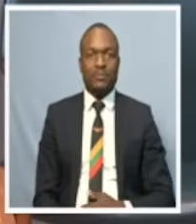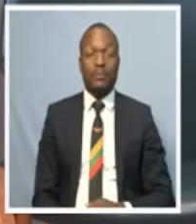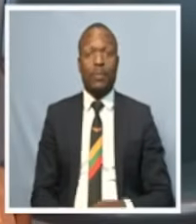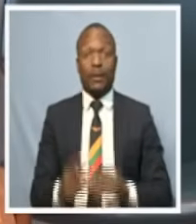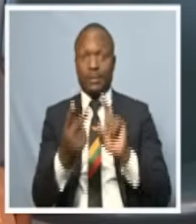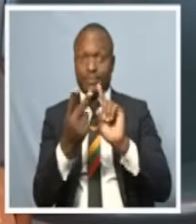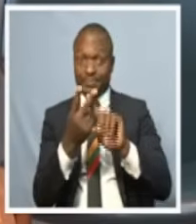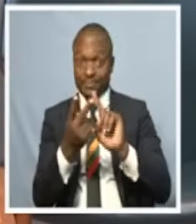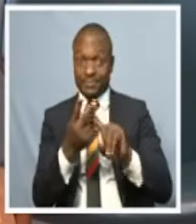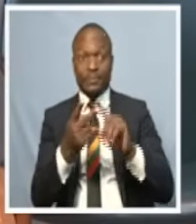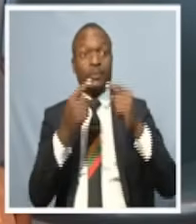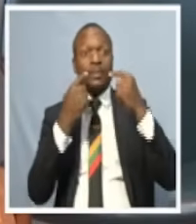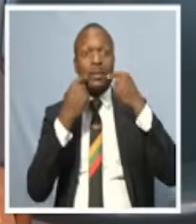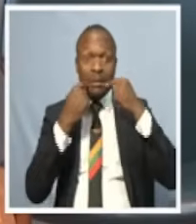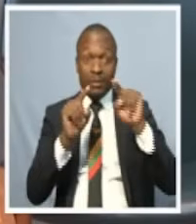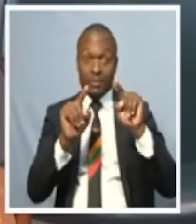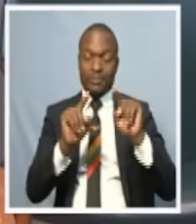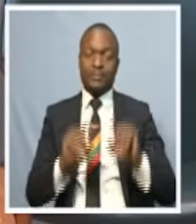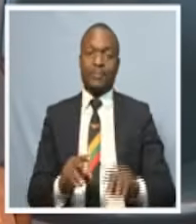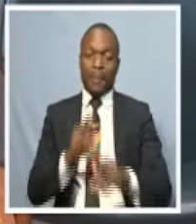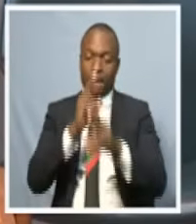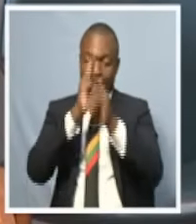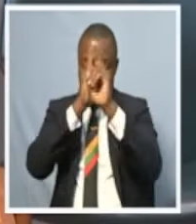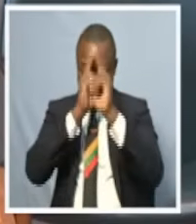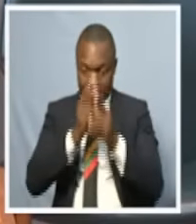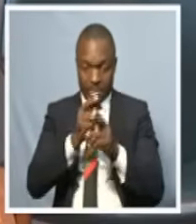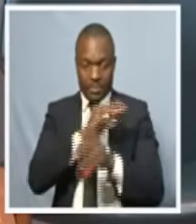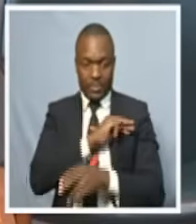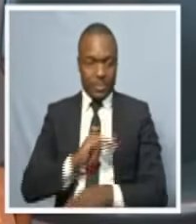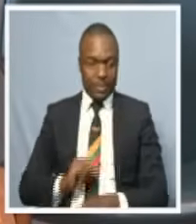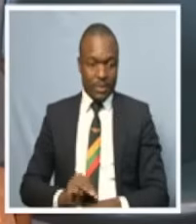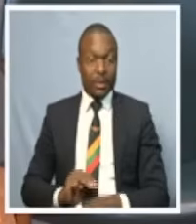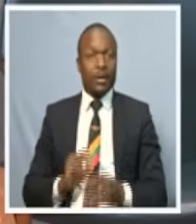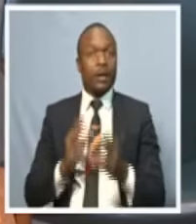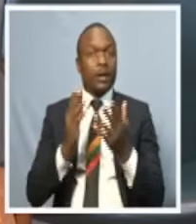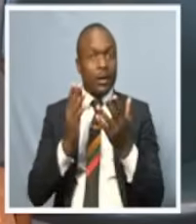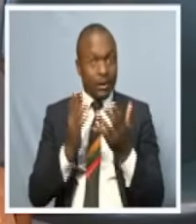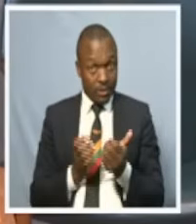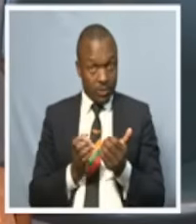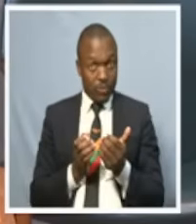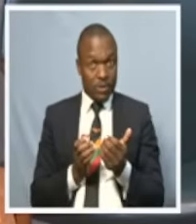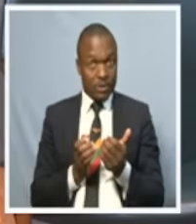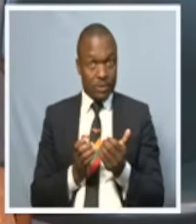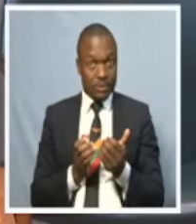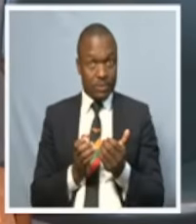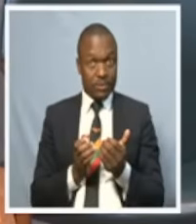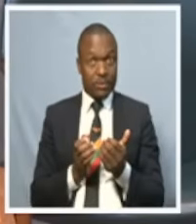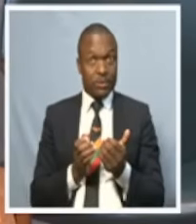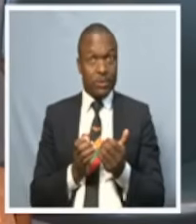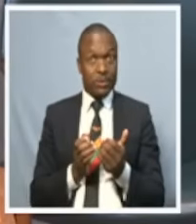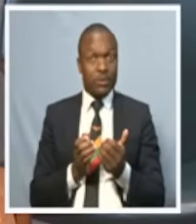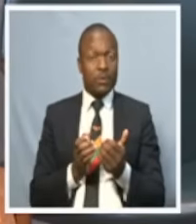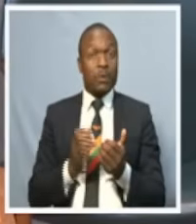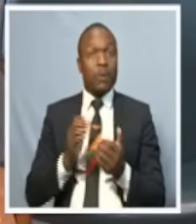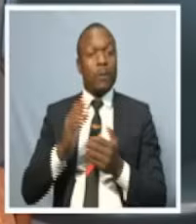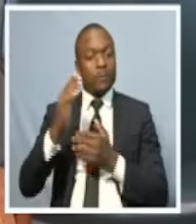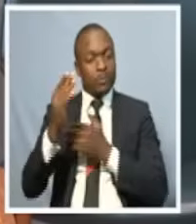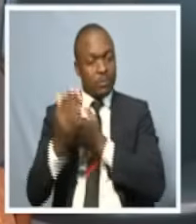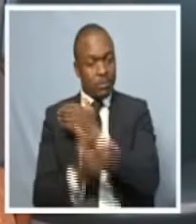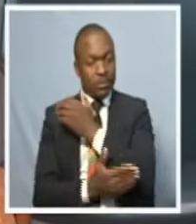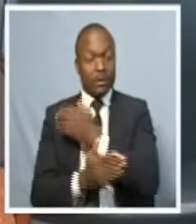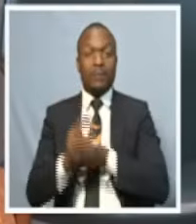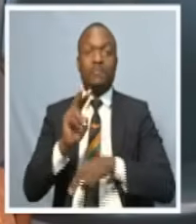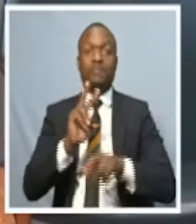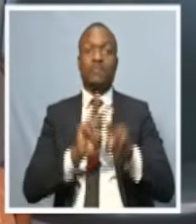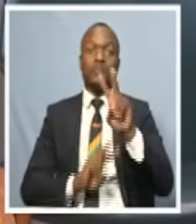The second announcement, honorable members, I wish to recognize the presence in the public gallery of pupils